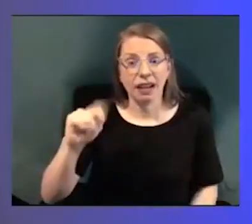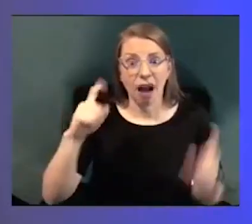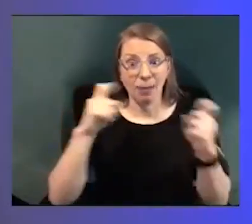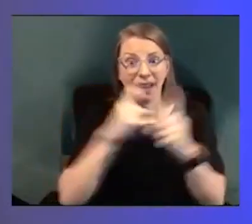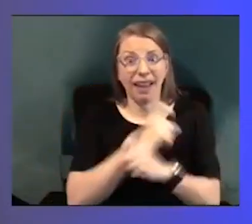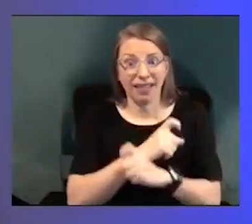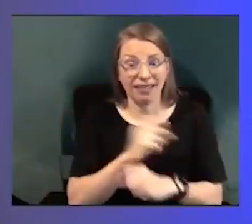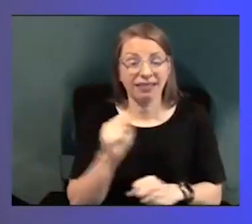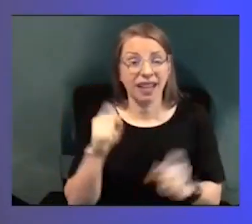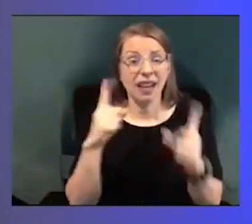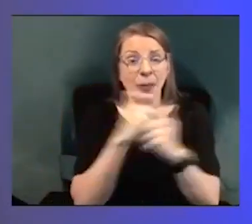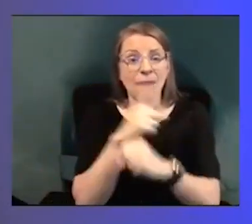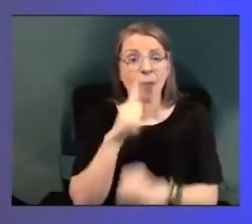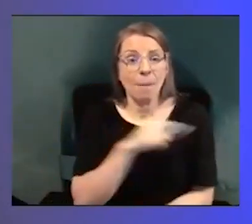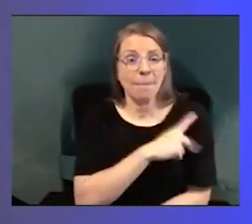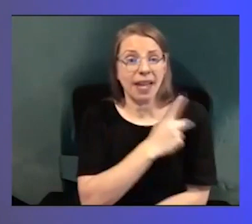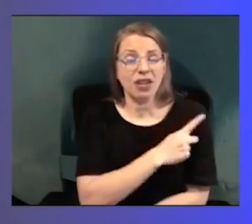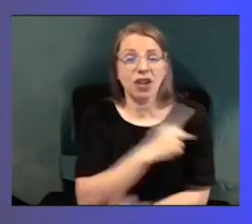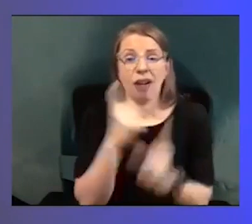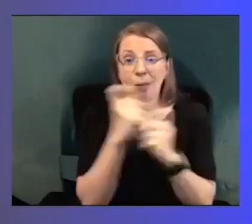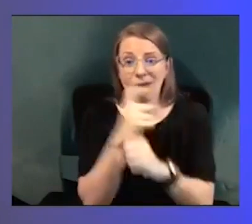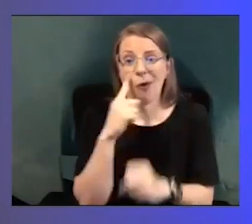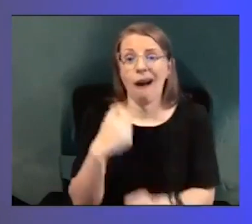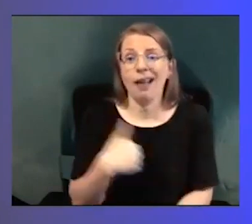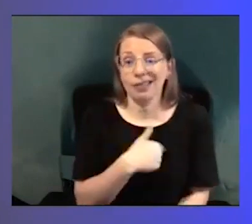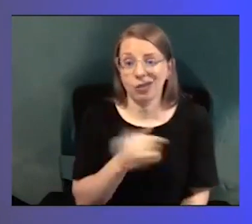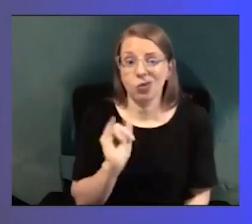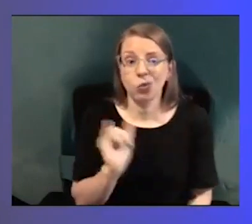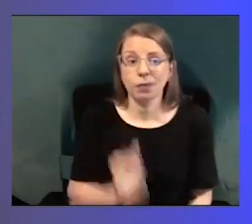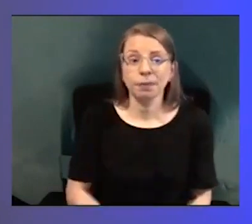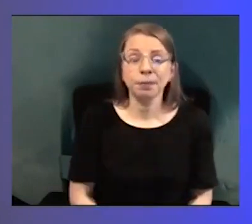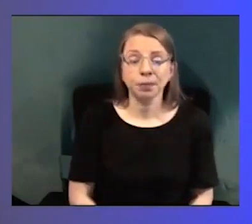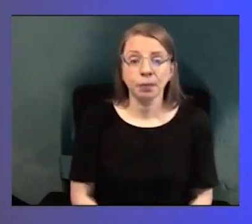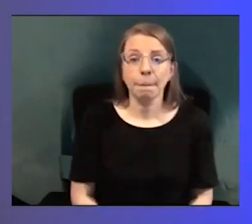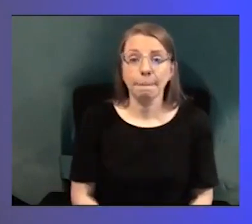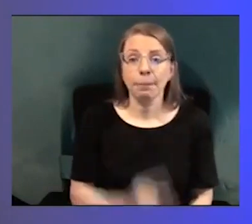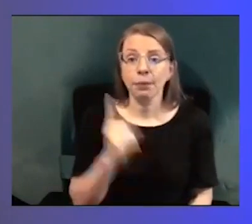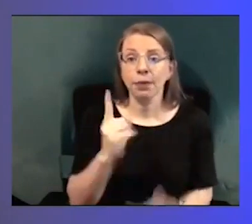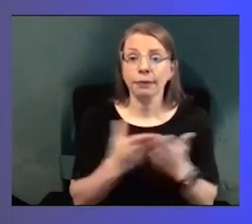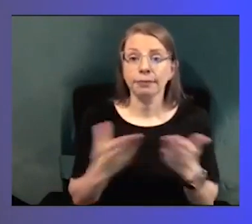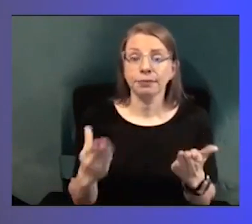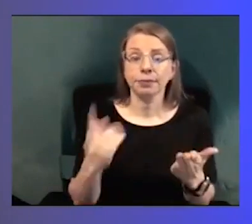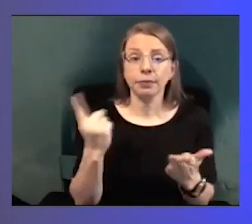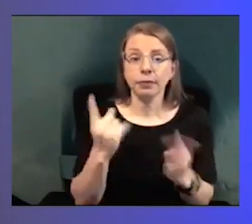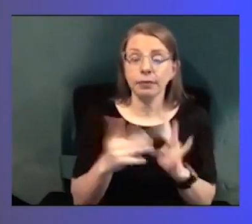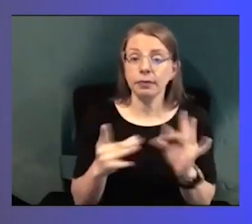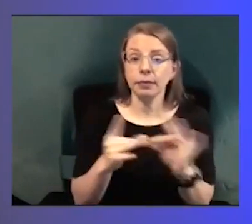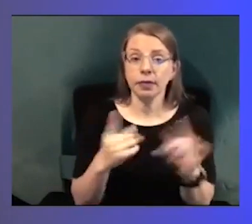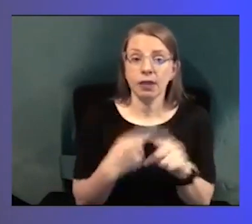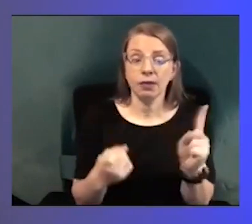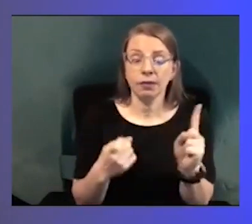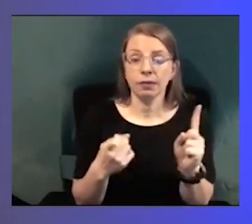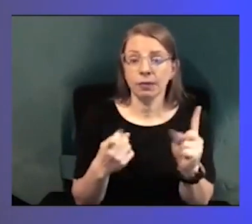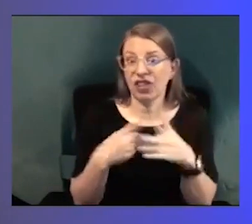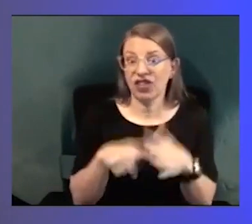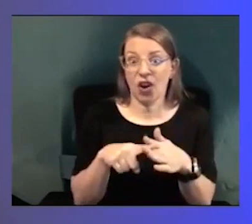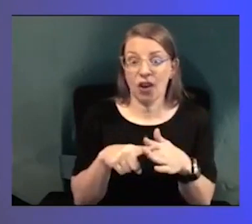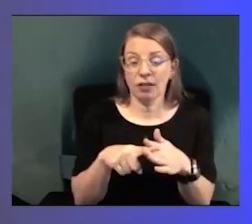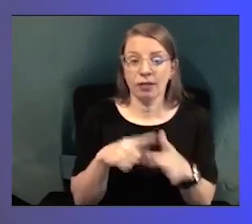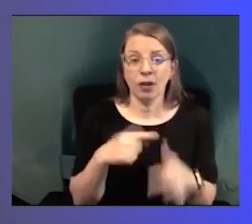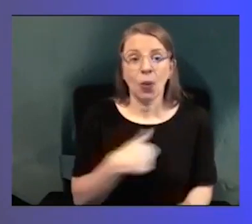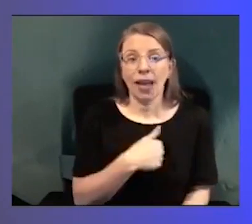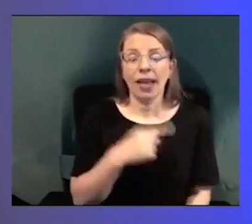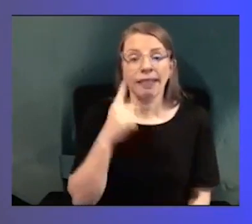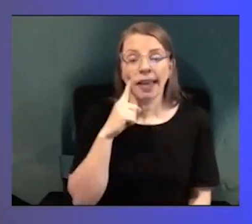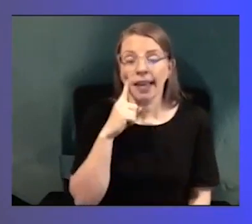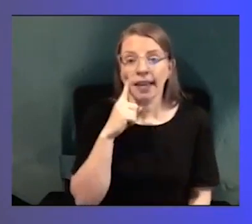for patients and complicated for us. I think the one thing that we always say from the outset is we definitely think it's been a